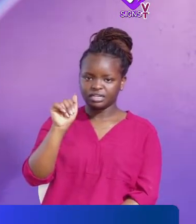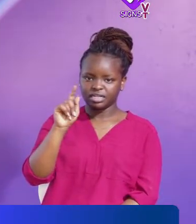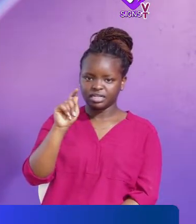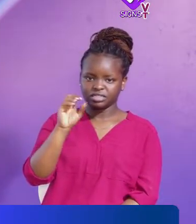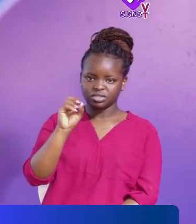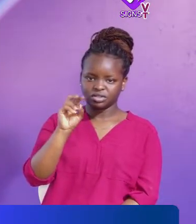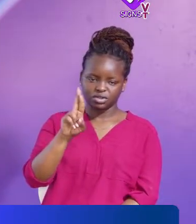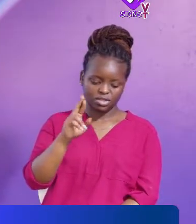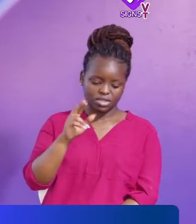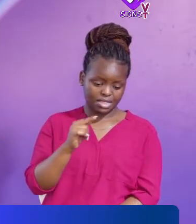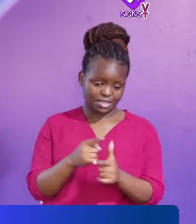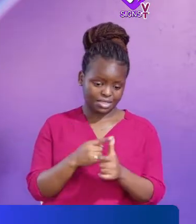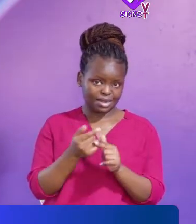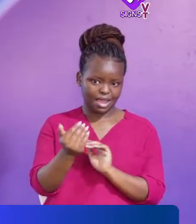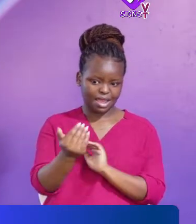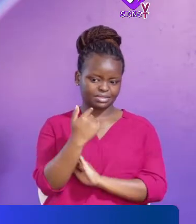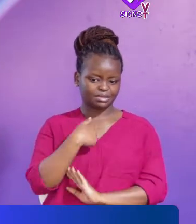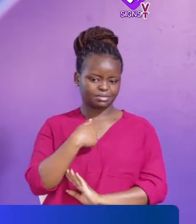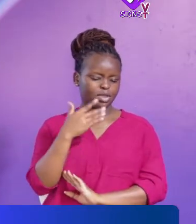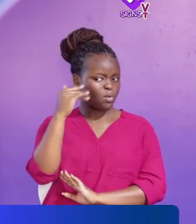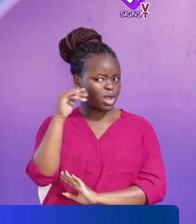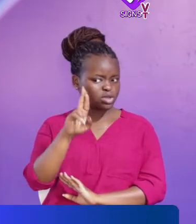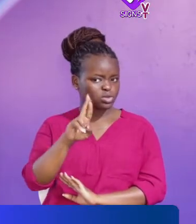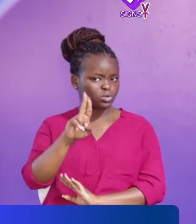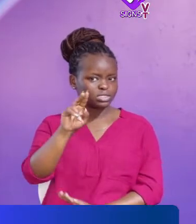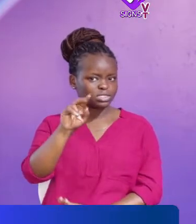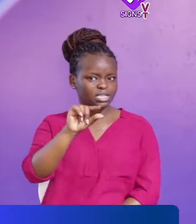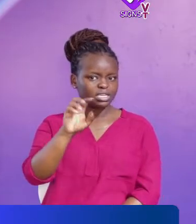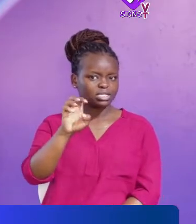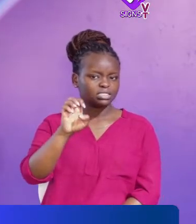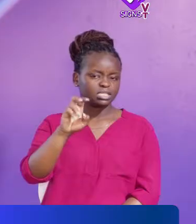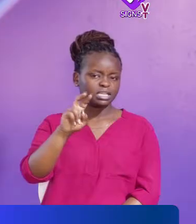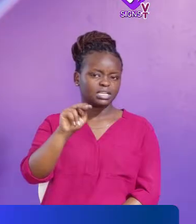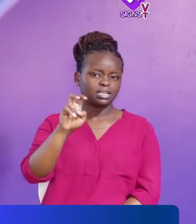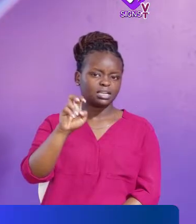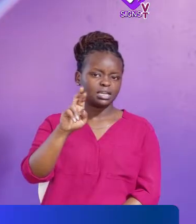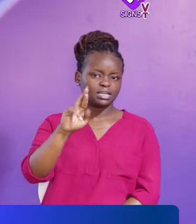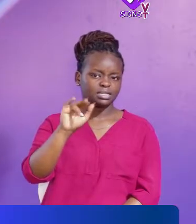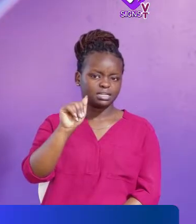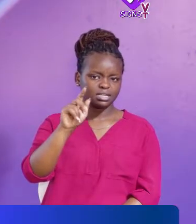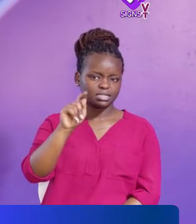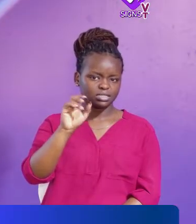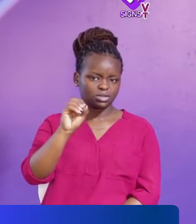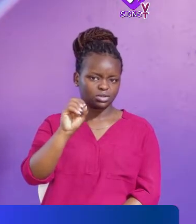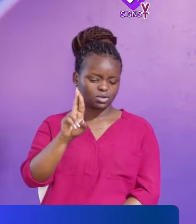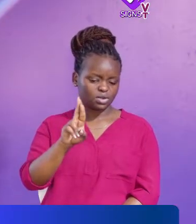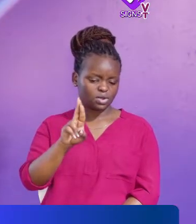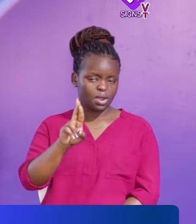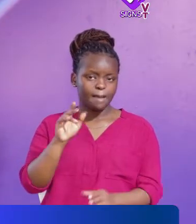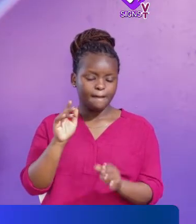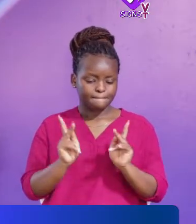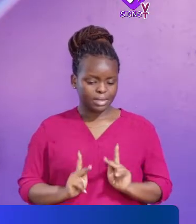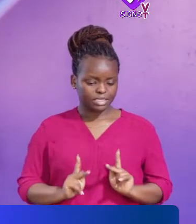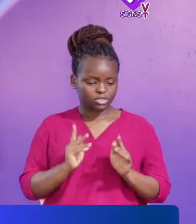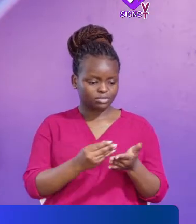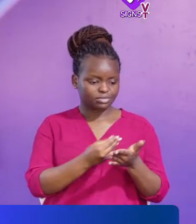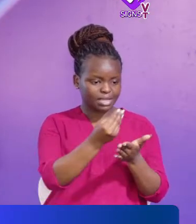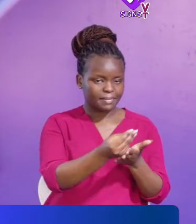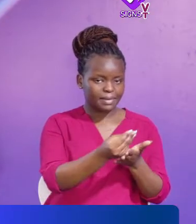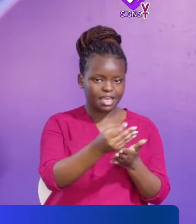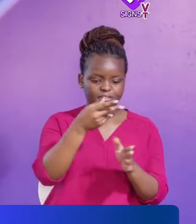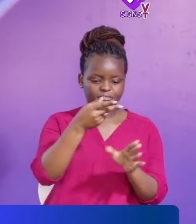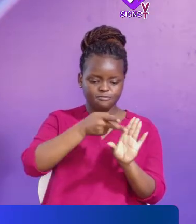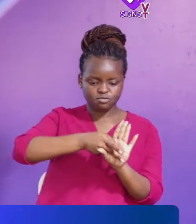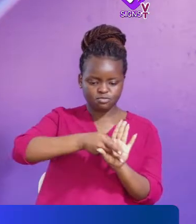me, why are they having to use generator? Somebody supplying fuel. Someone supplies to them diesel. And by